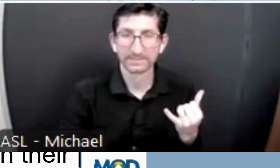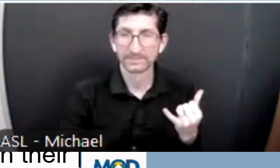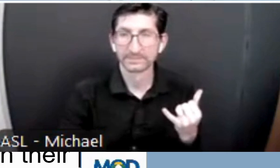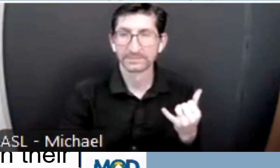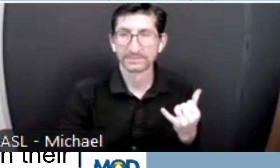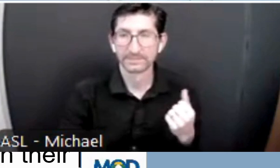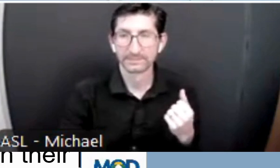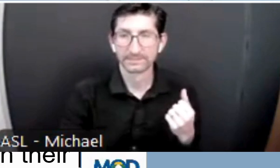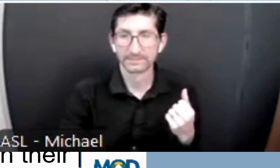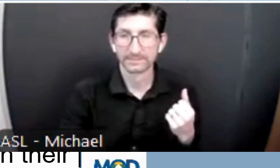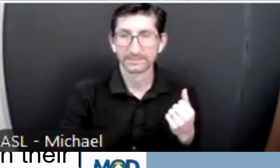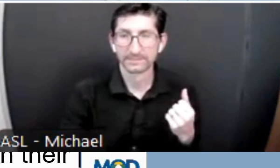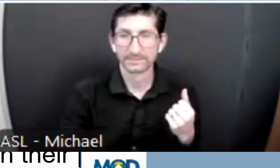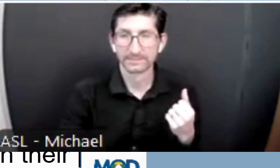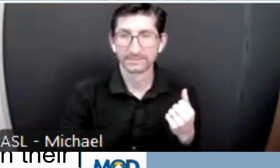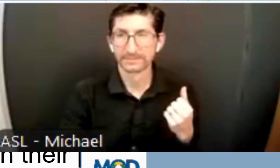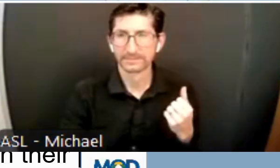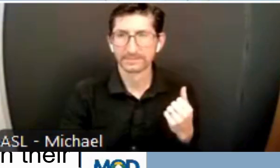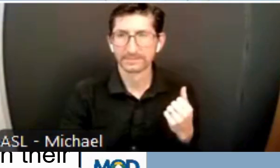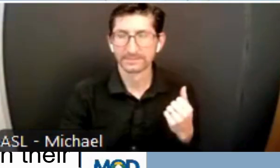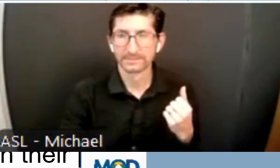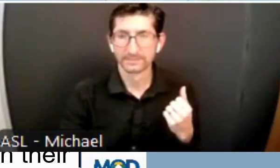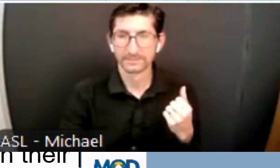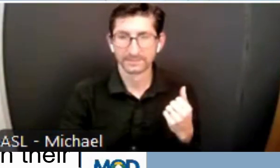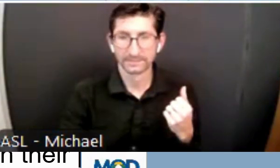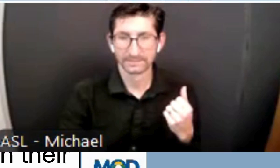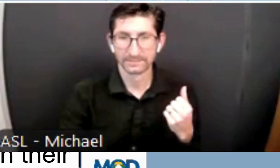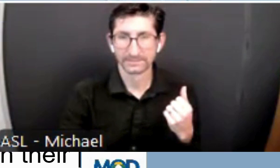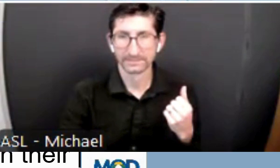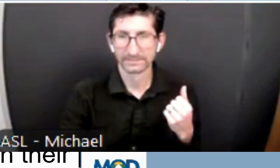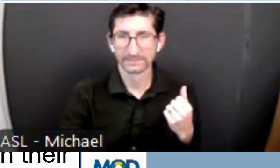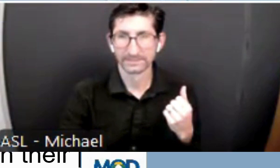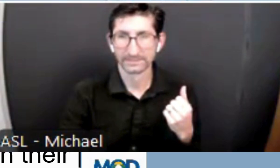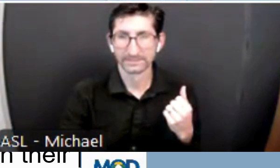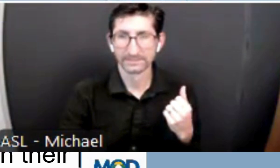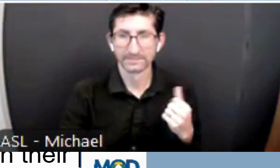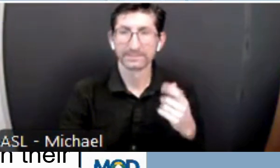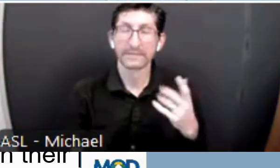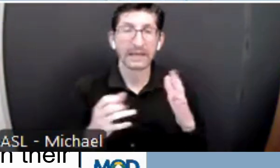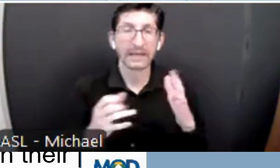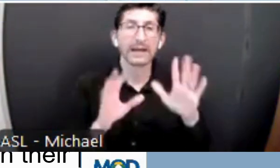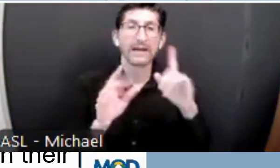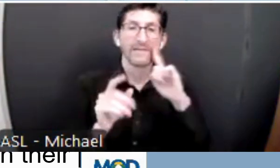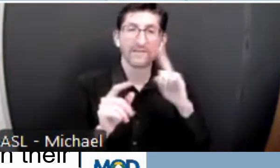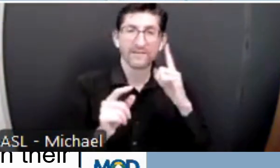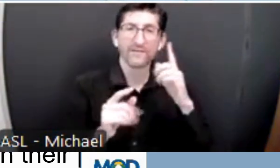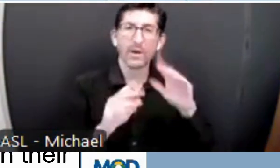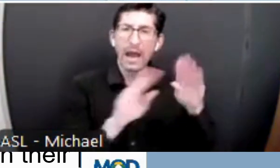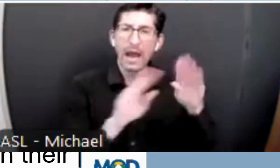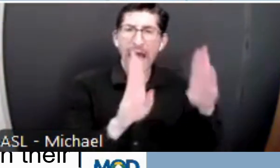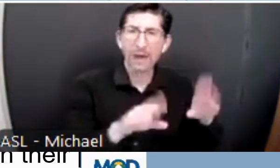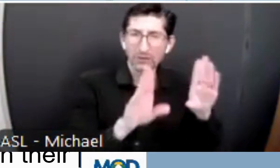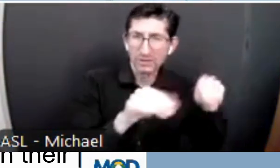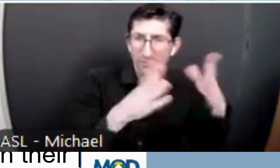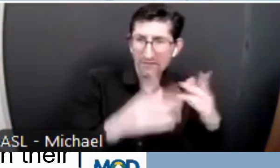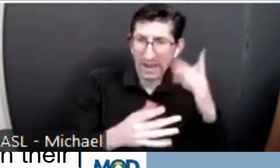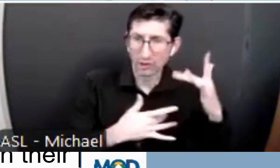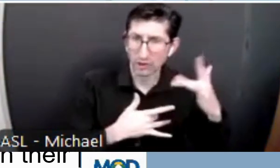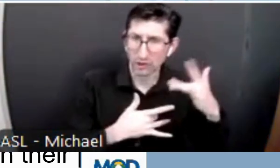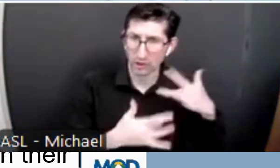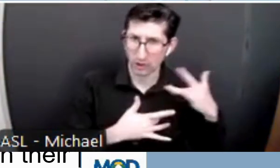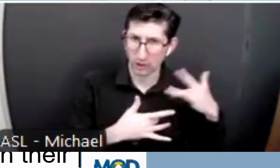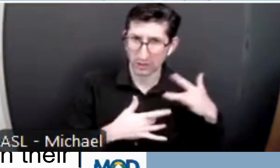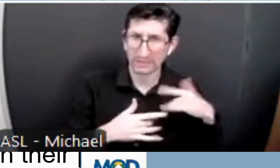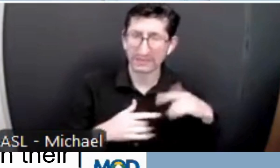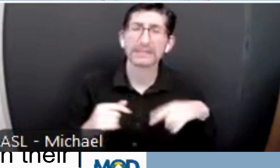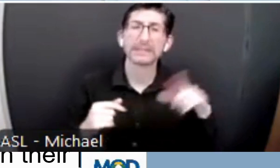housing provider concerns. Note that you're not obligated to consider or solve your housing provider's